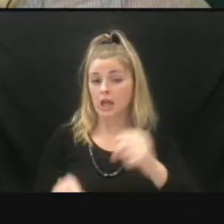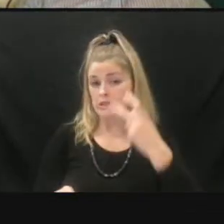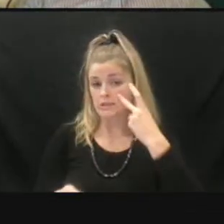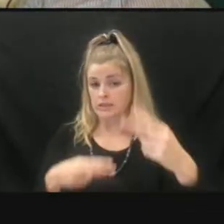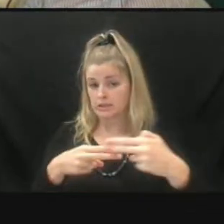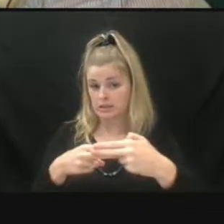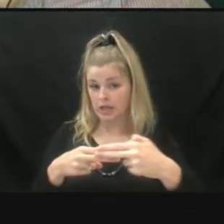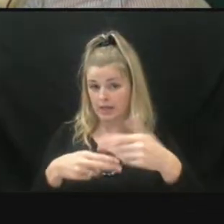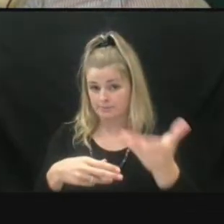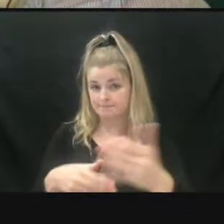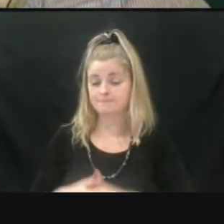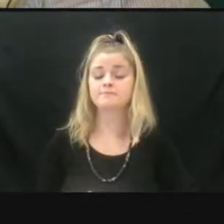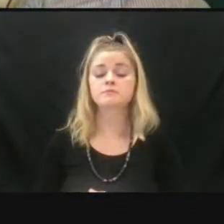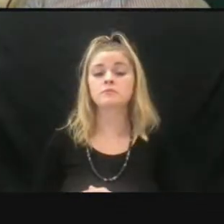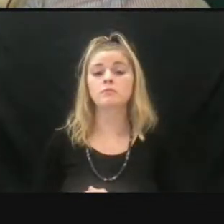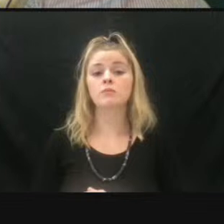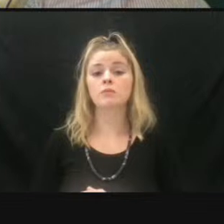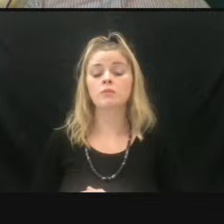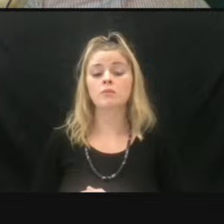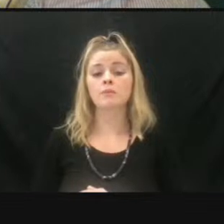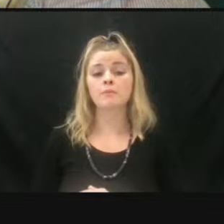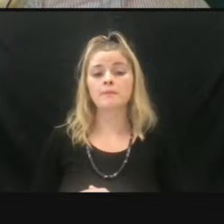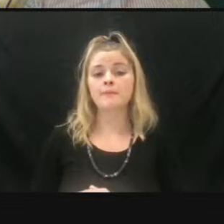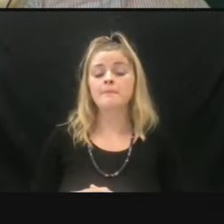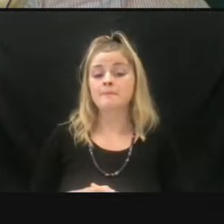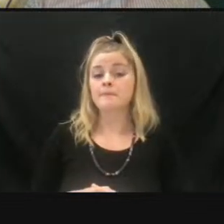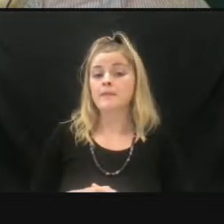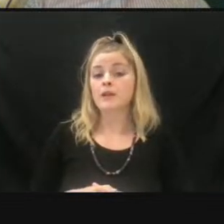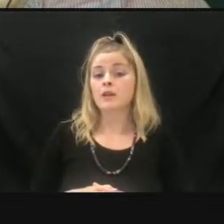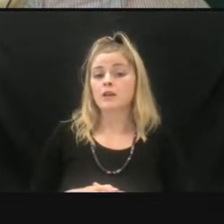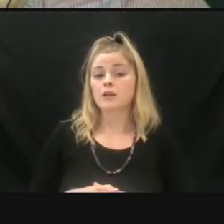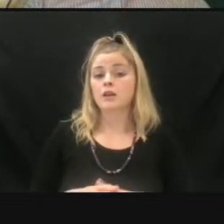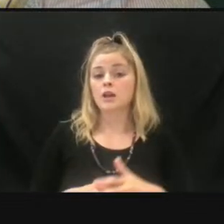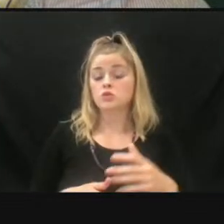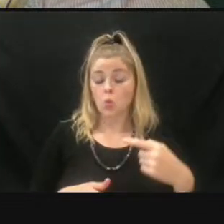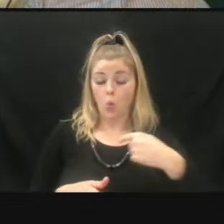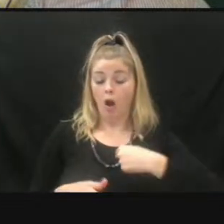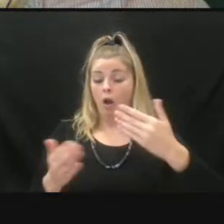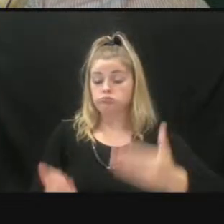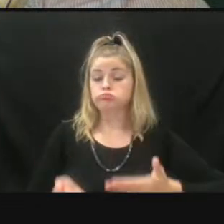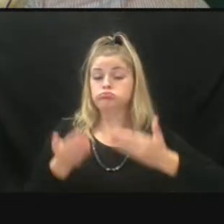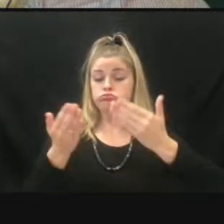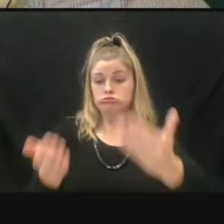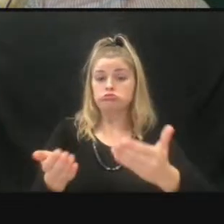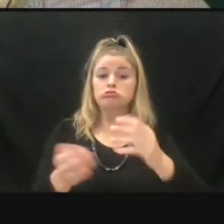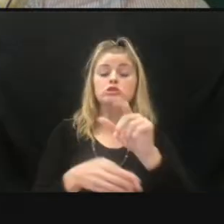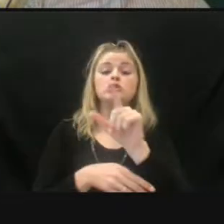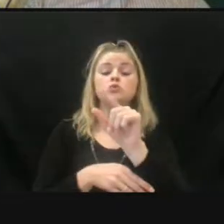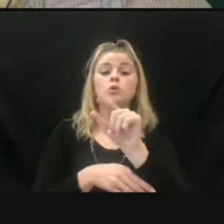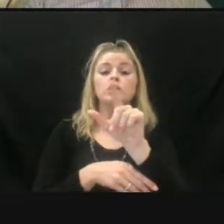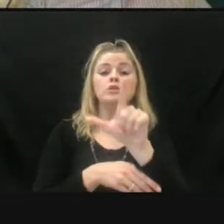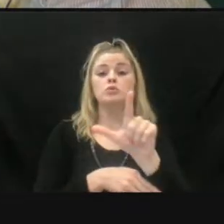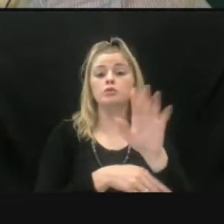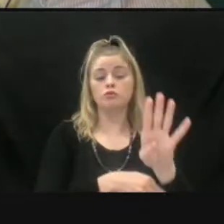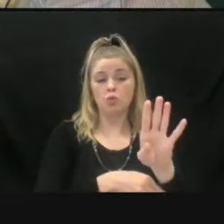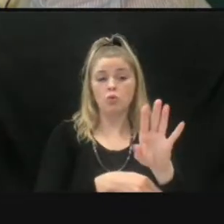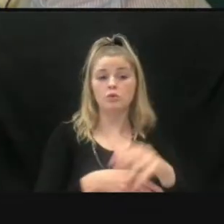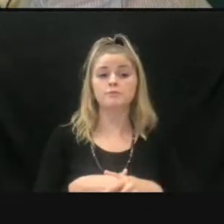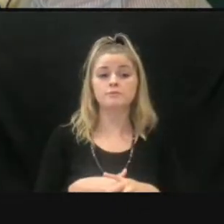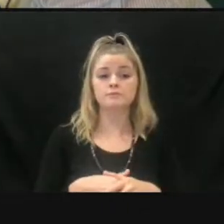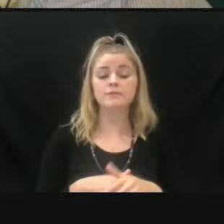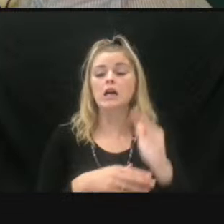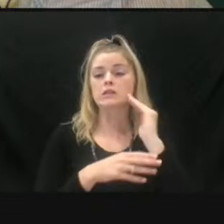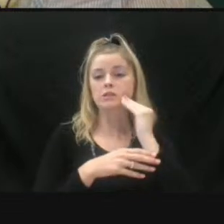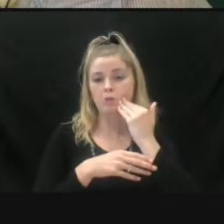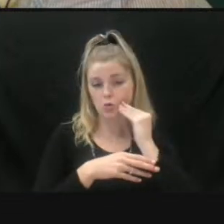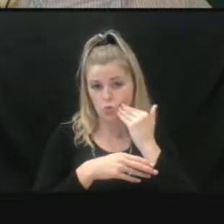it was my as you can see, it was my recommendation in the midwinter of 2024 that tobacco, as you